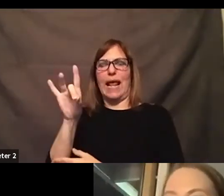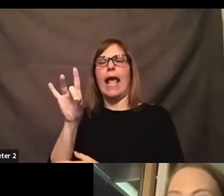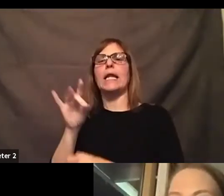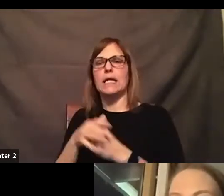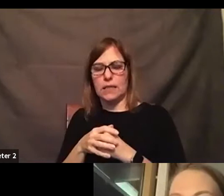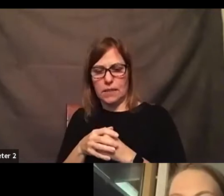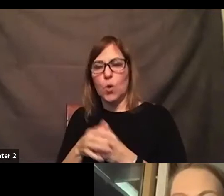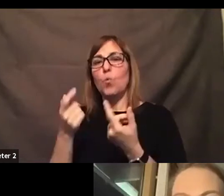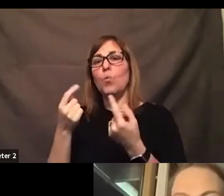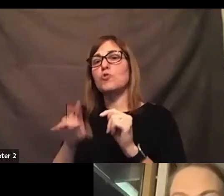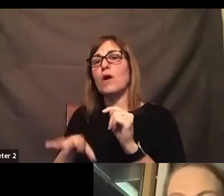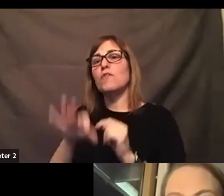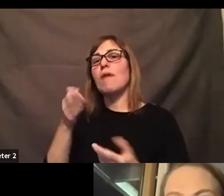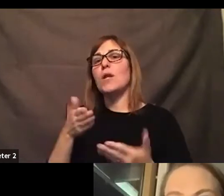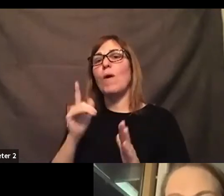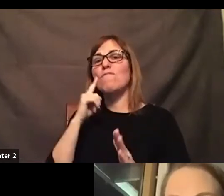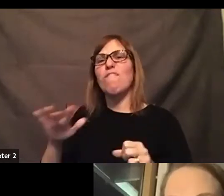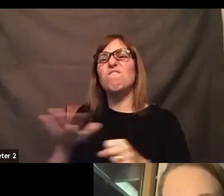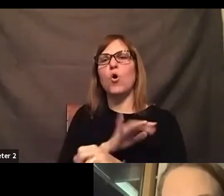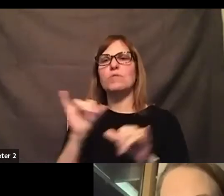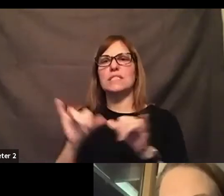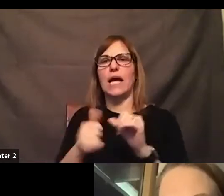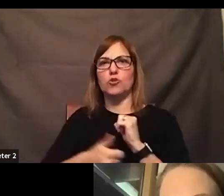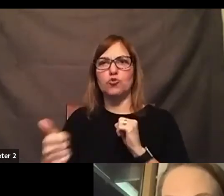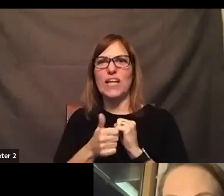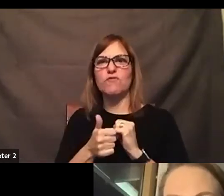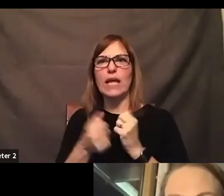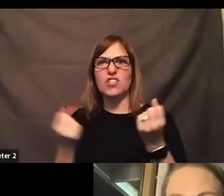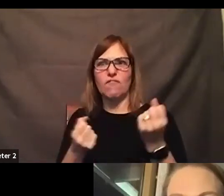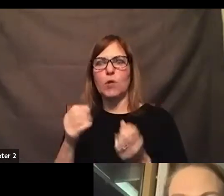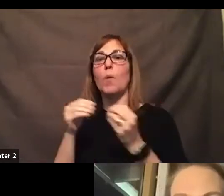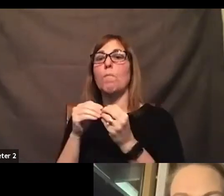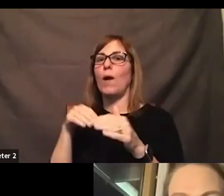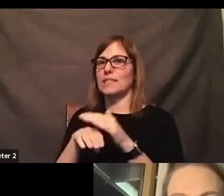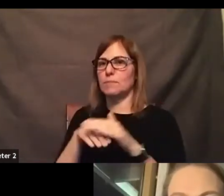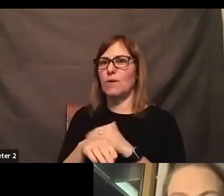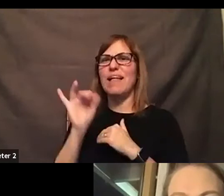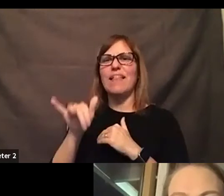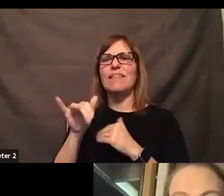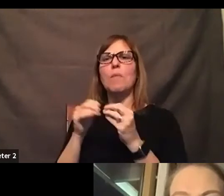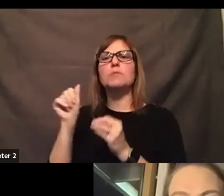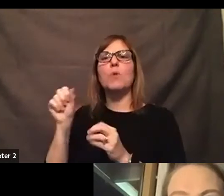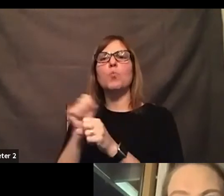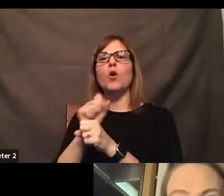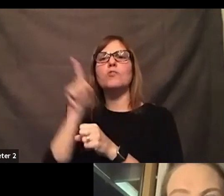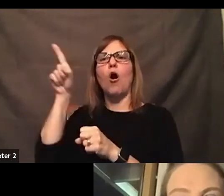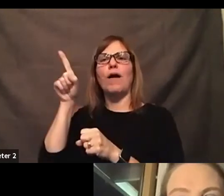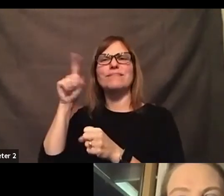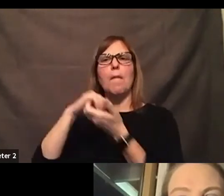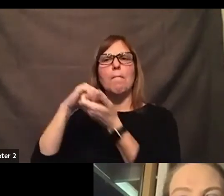make full-size transit vehicles more accessible. This is mostly work done by our partners up at SUNY Buffalo.